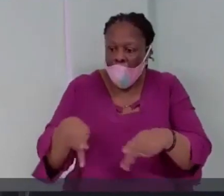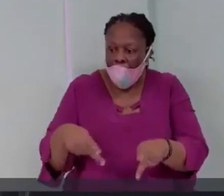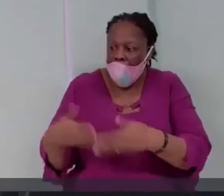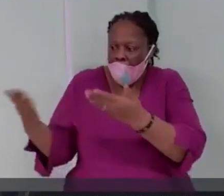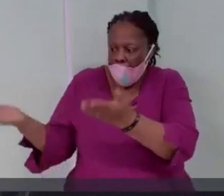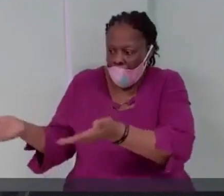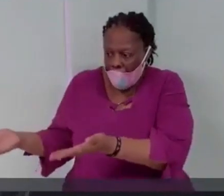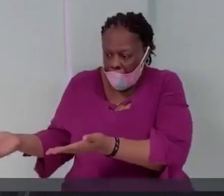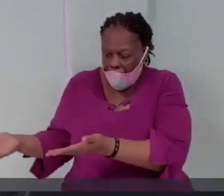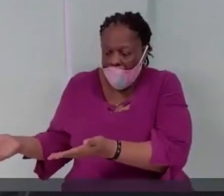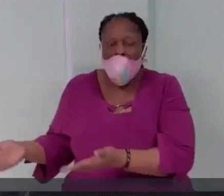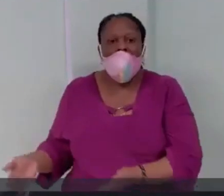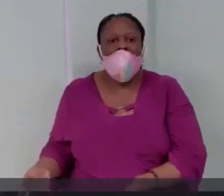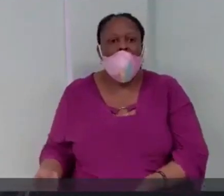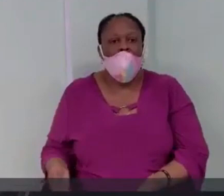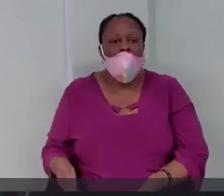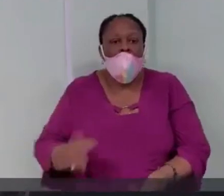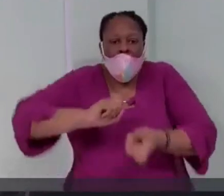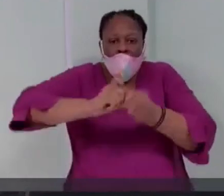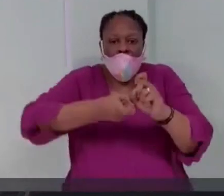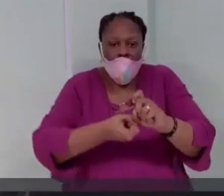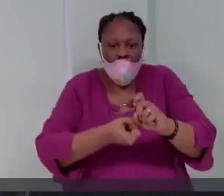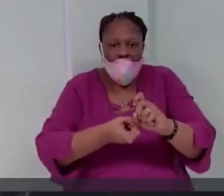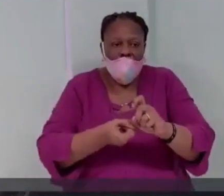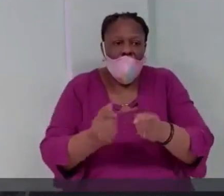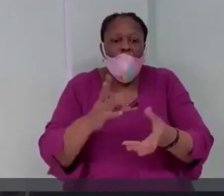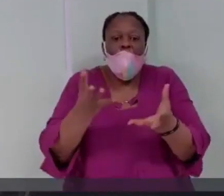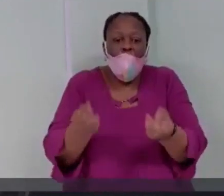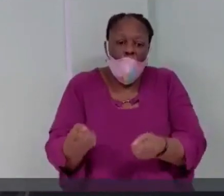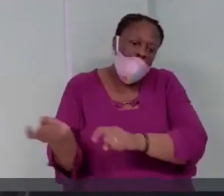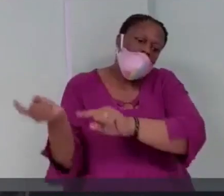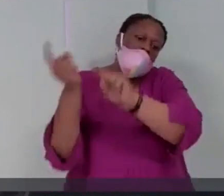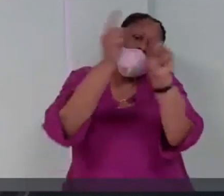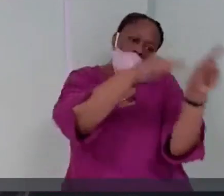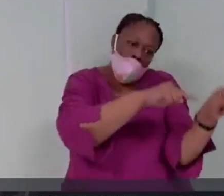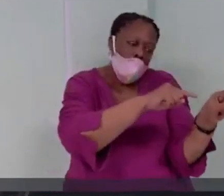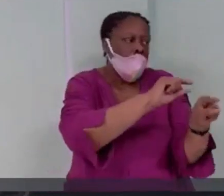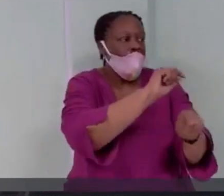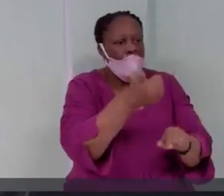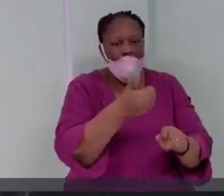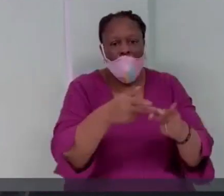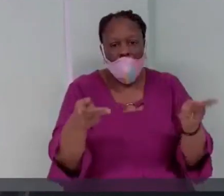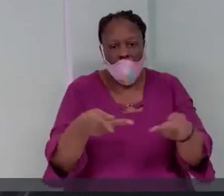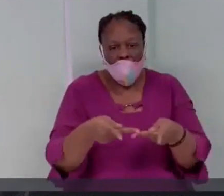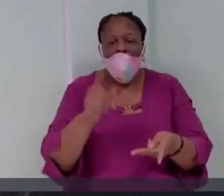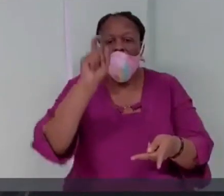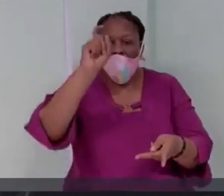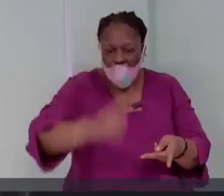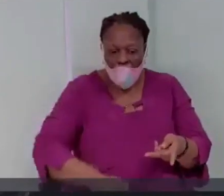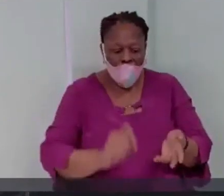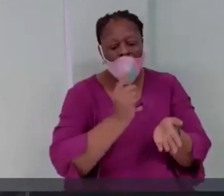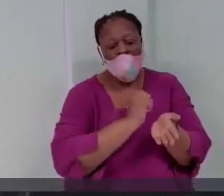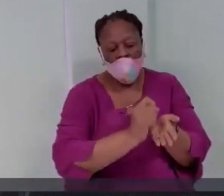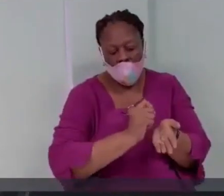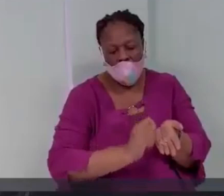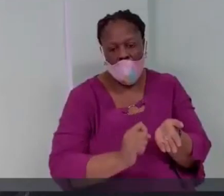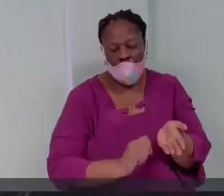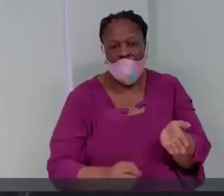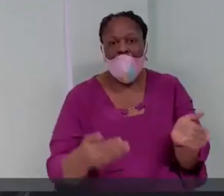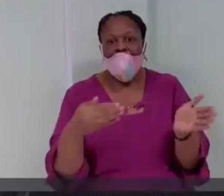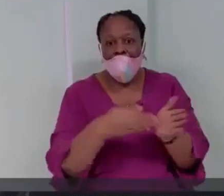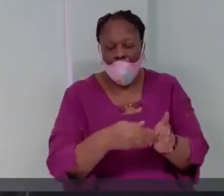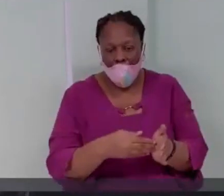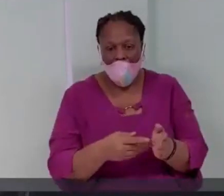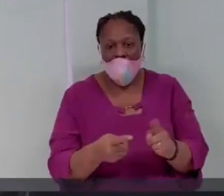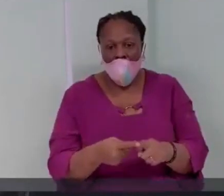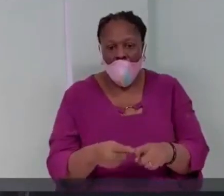venue allocated for that event. If you do so without getting permission, that voids the permit, and